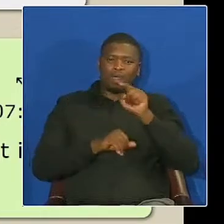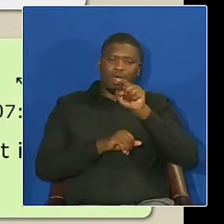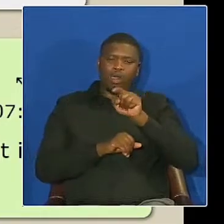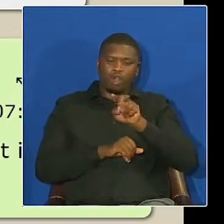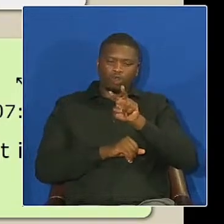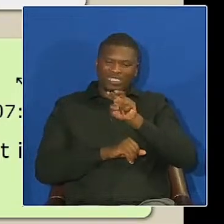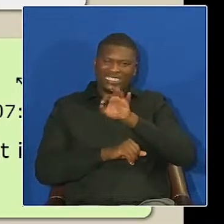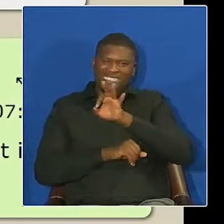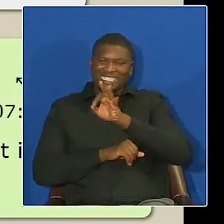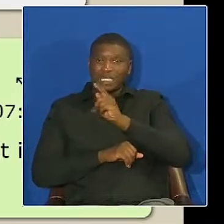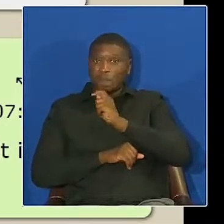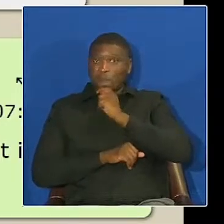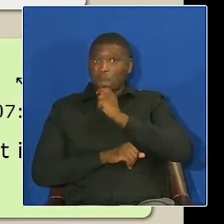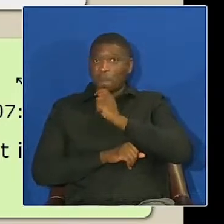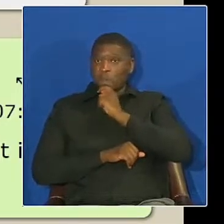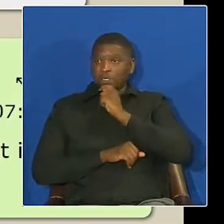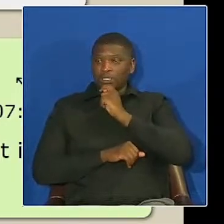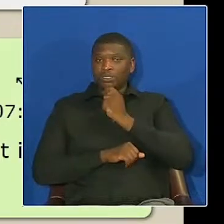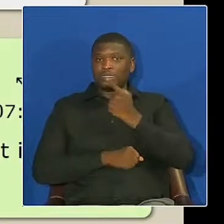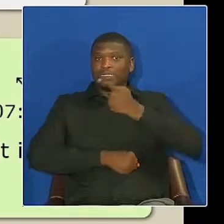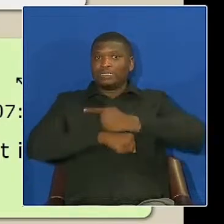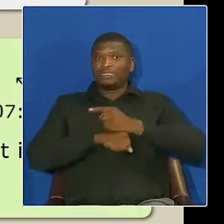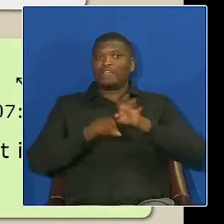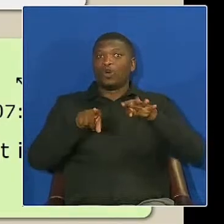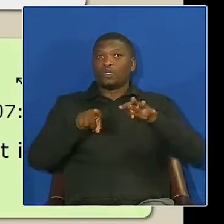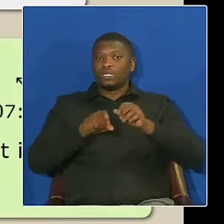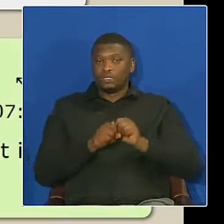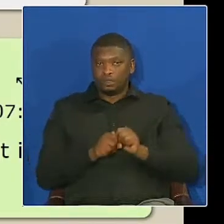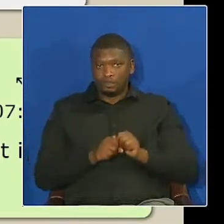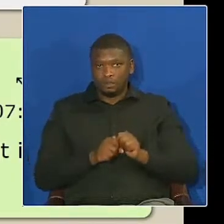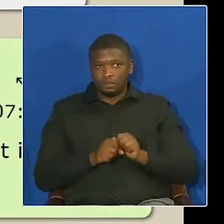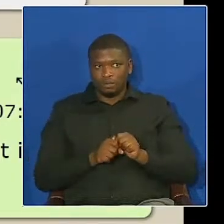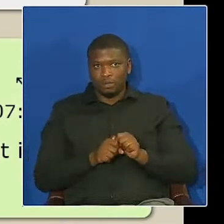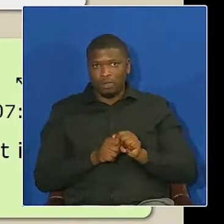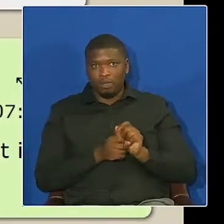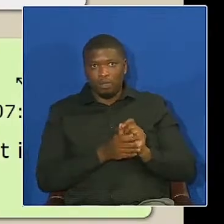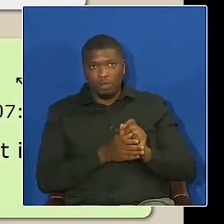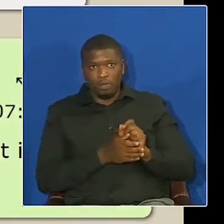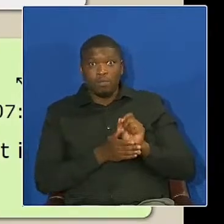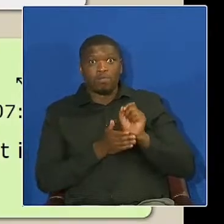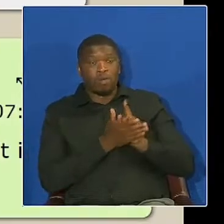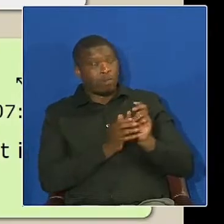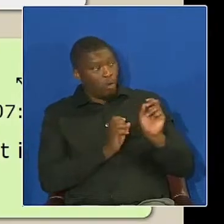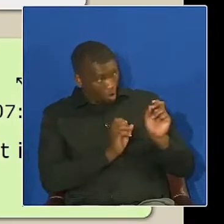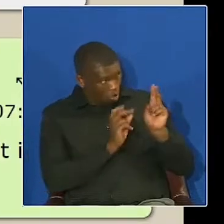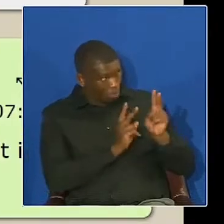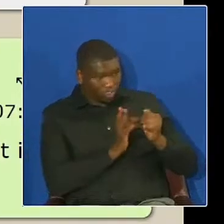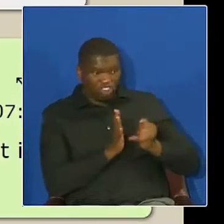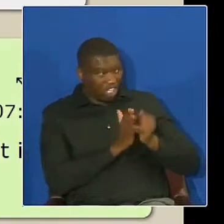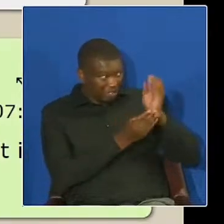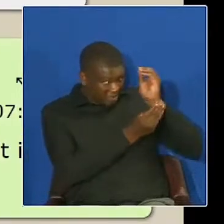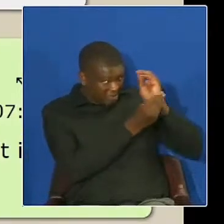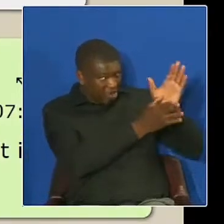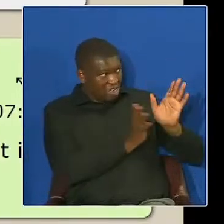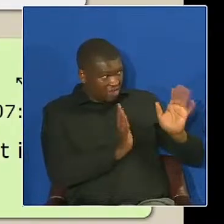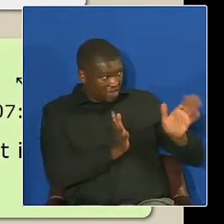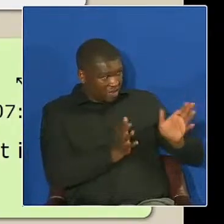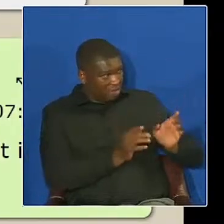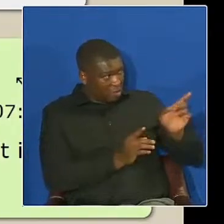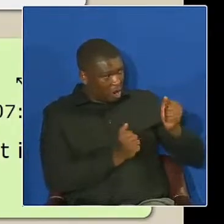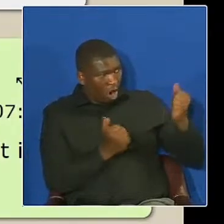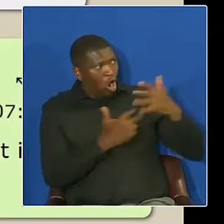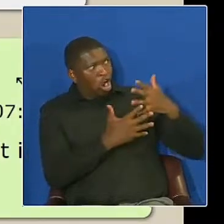7:23 in the morning on the 14th, okay, was just letting you know, don't